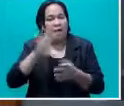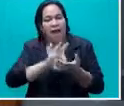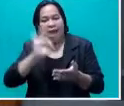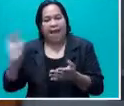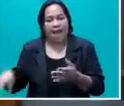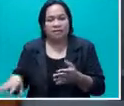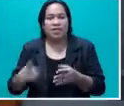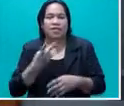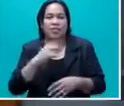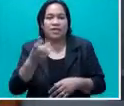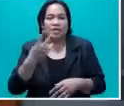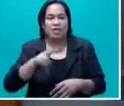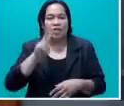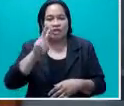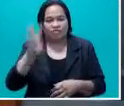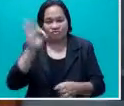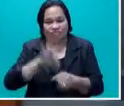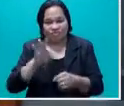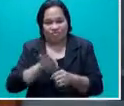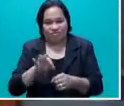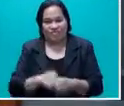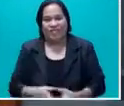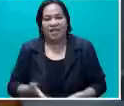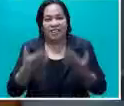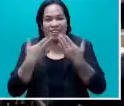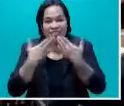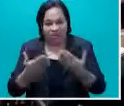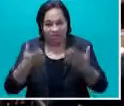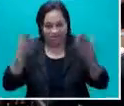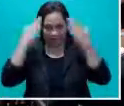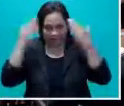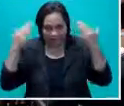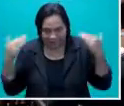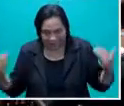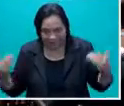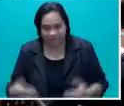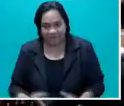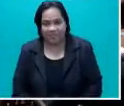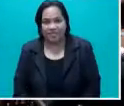2022 general election. Thank you, Honourable Speaker.